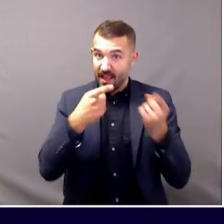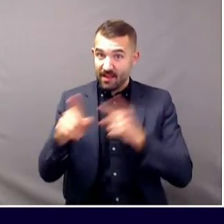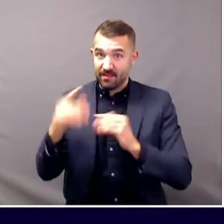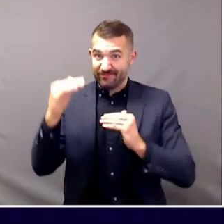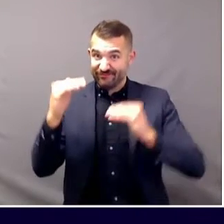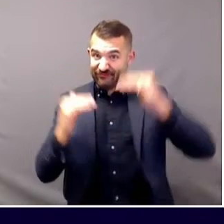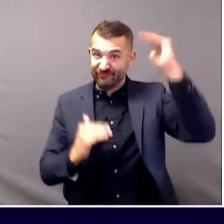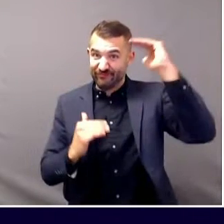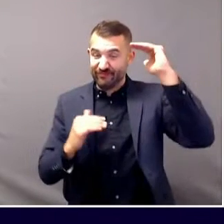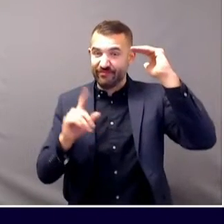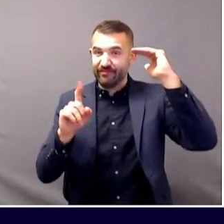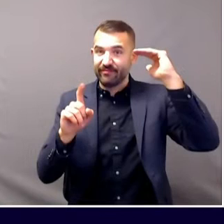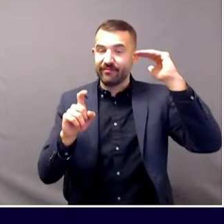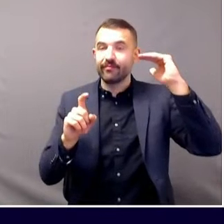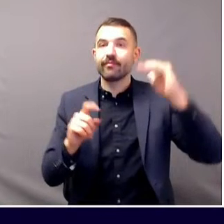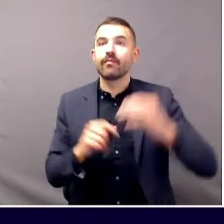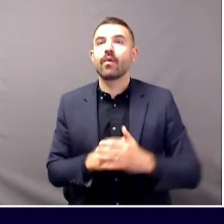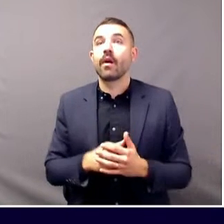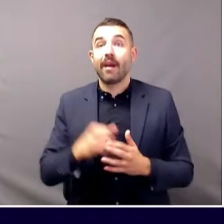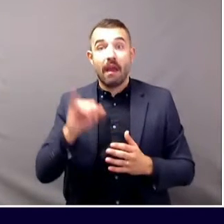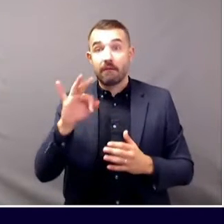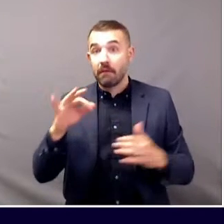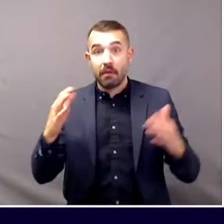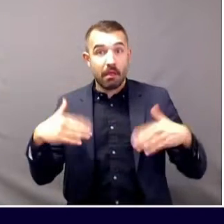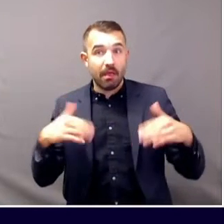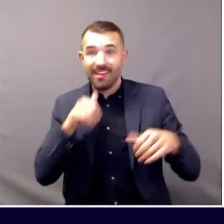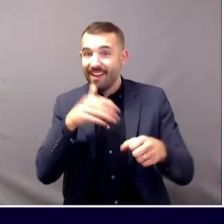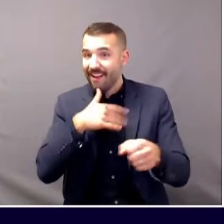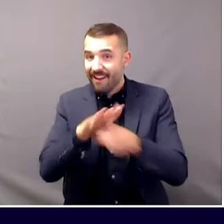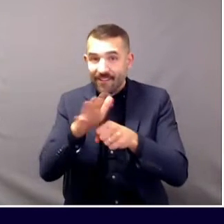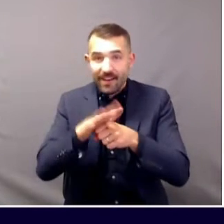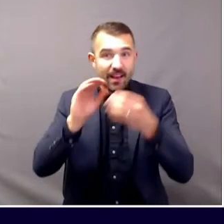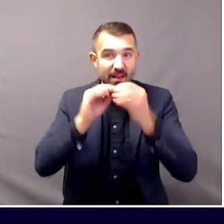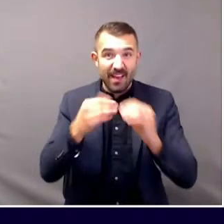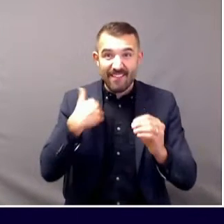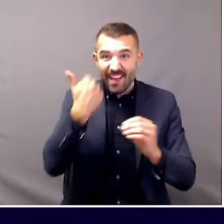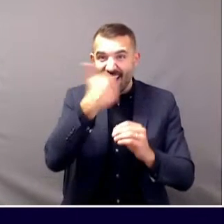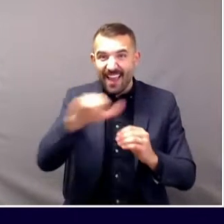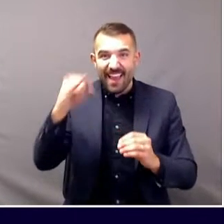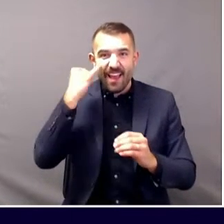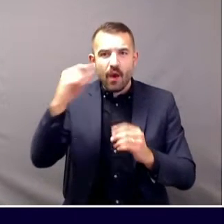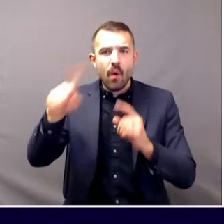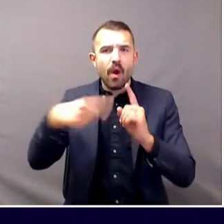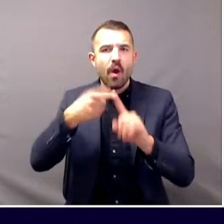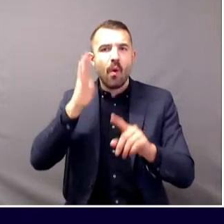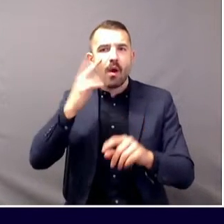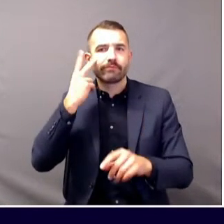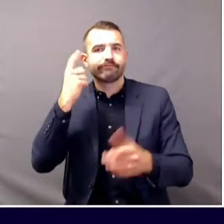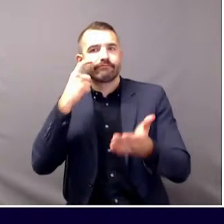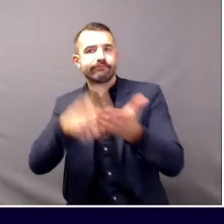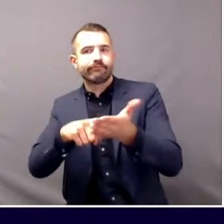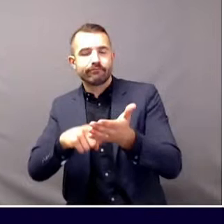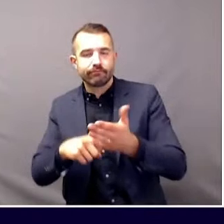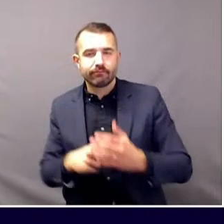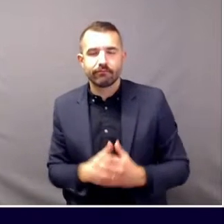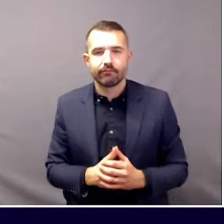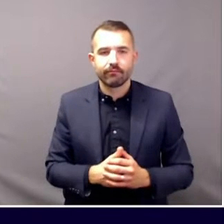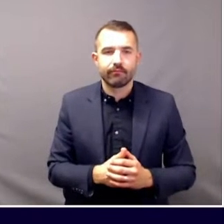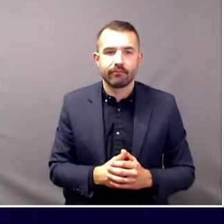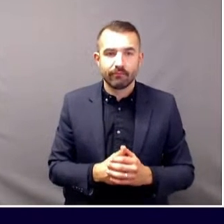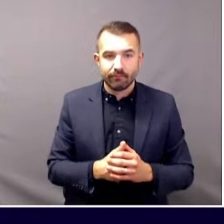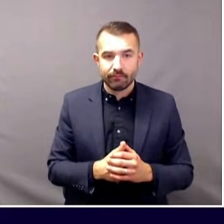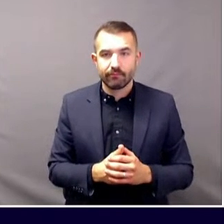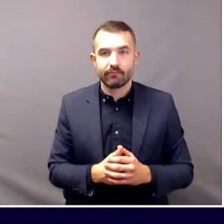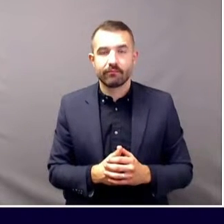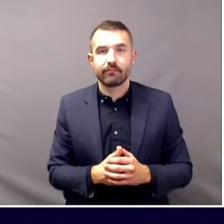to say one way or the other in terms of this latest spike. Yep, Evan, I think it's sort of similar to what Patty and I chatted about